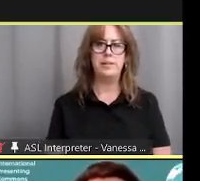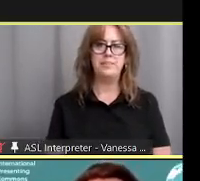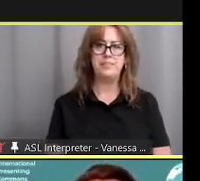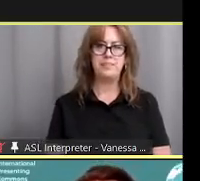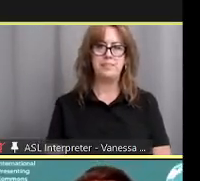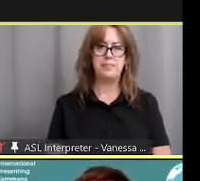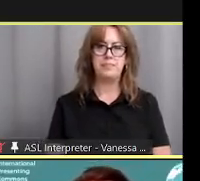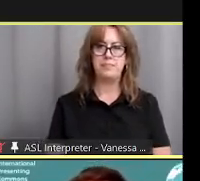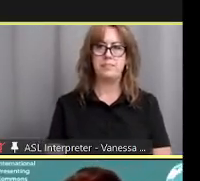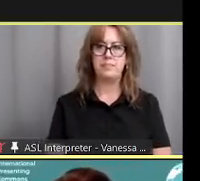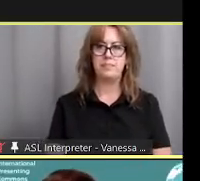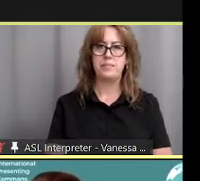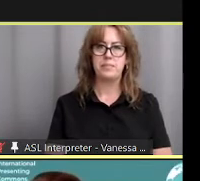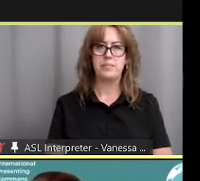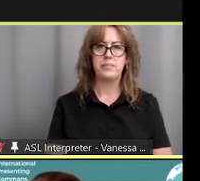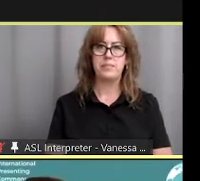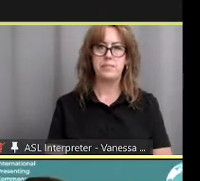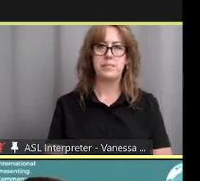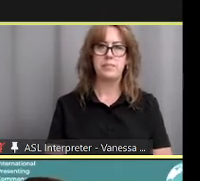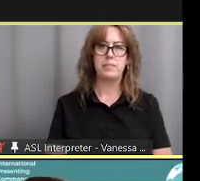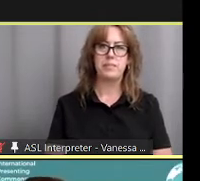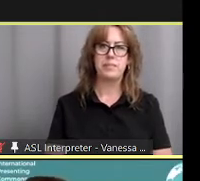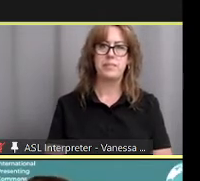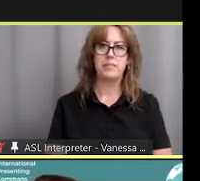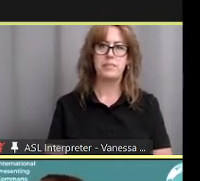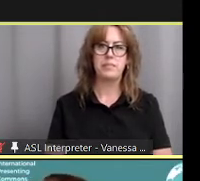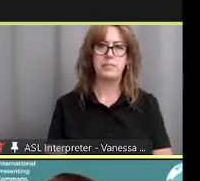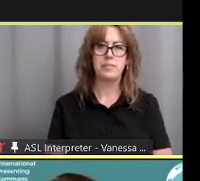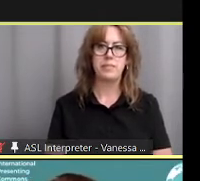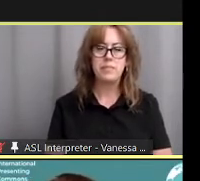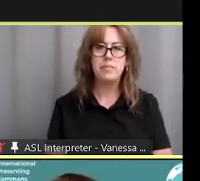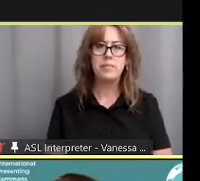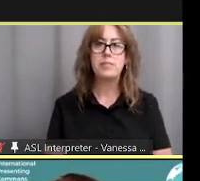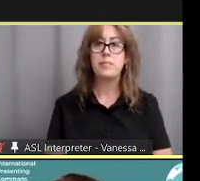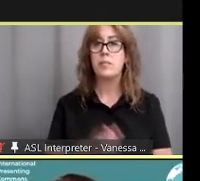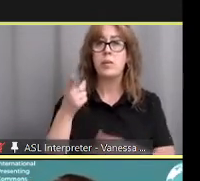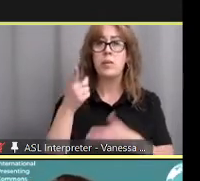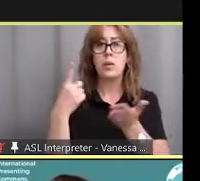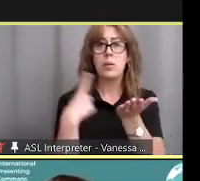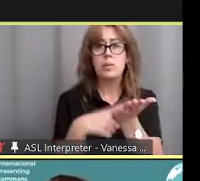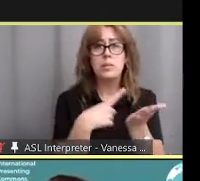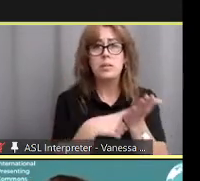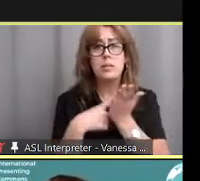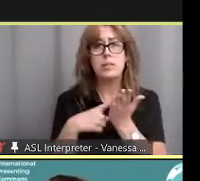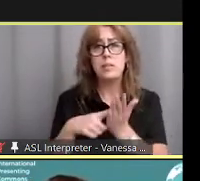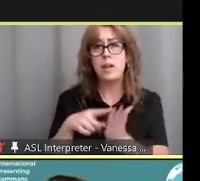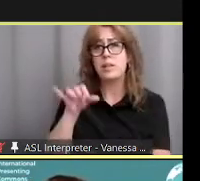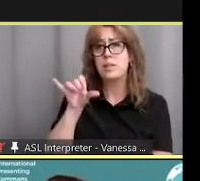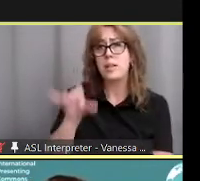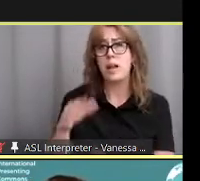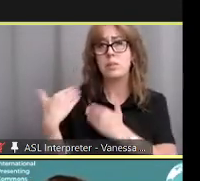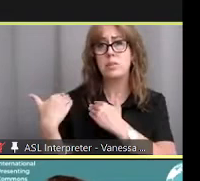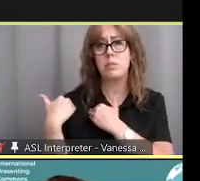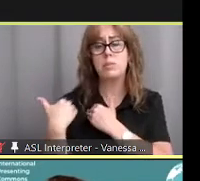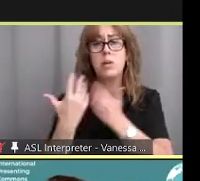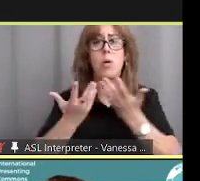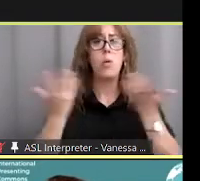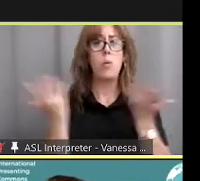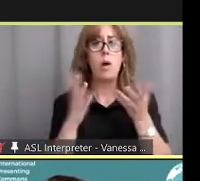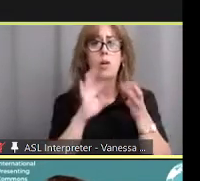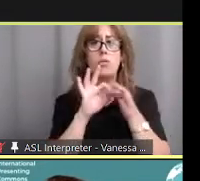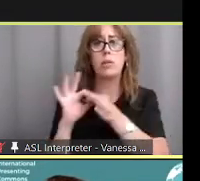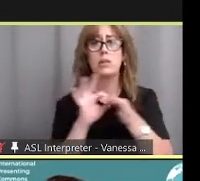Can you talk about that notion of responsibility and what its relationship is to your